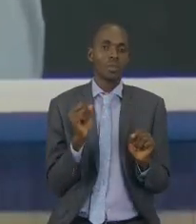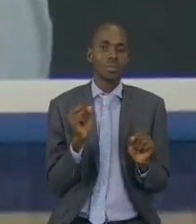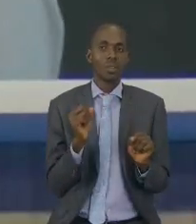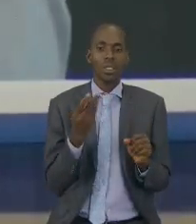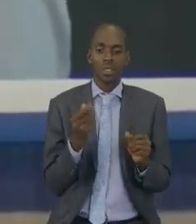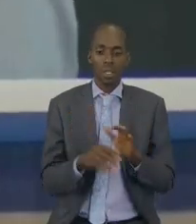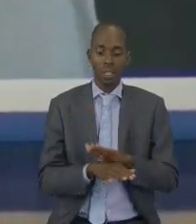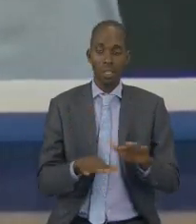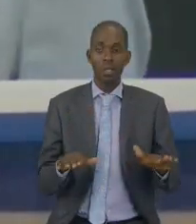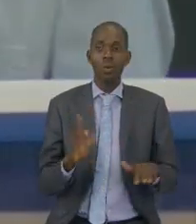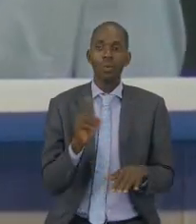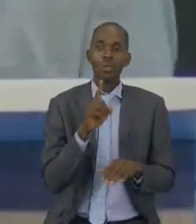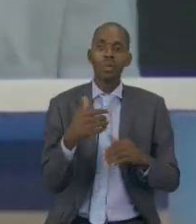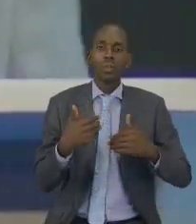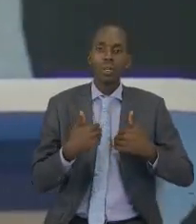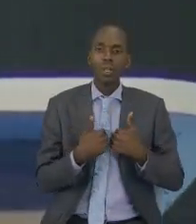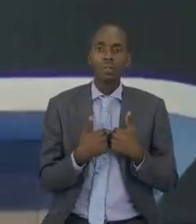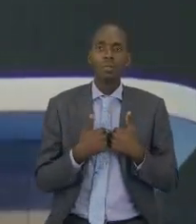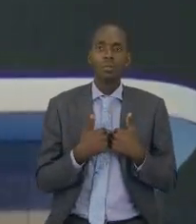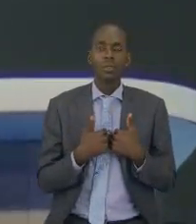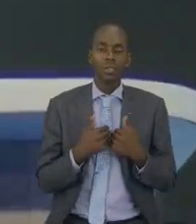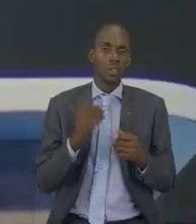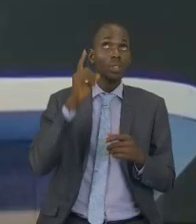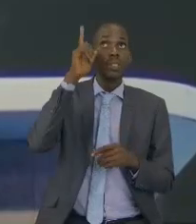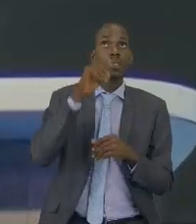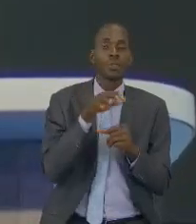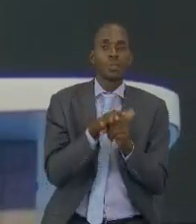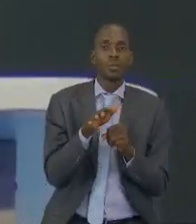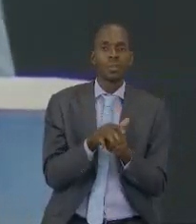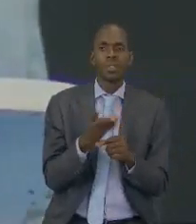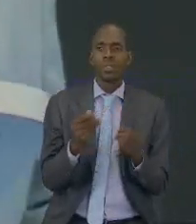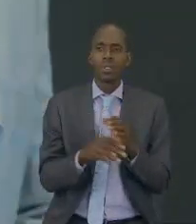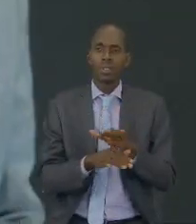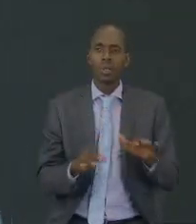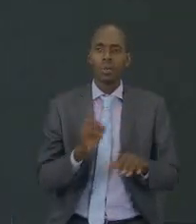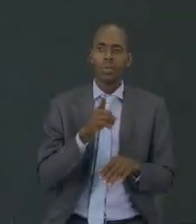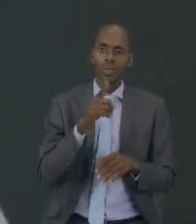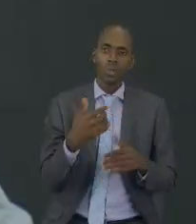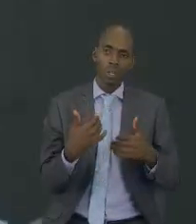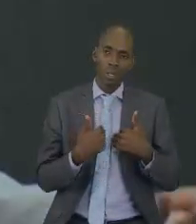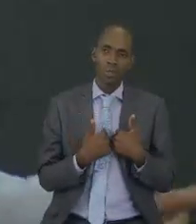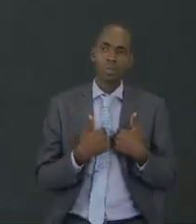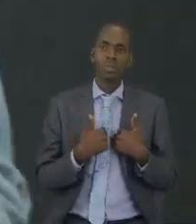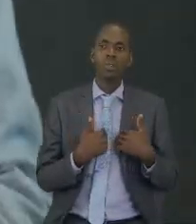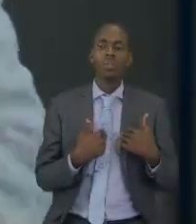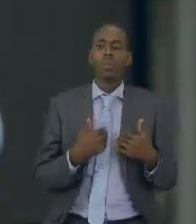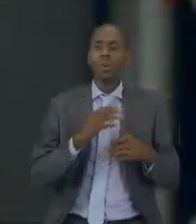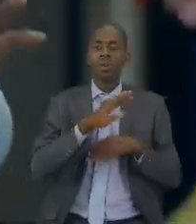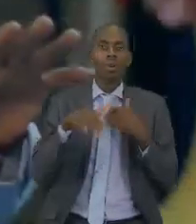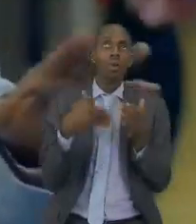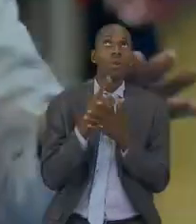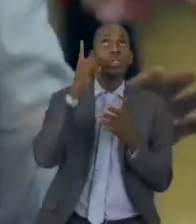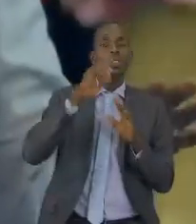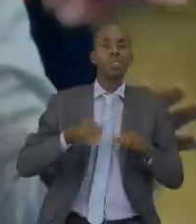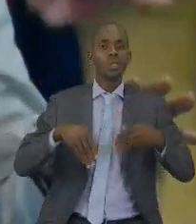the land where you have his sufficiency, the land where you have all his provision, the